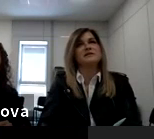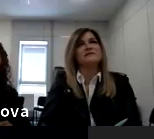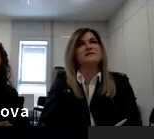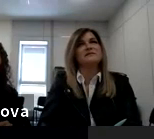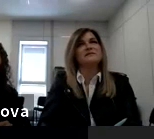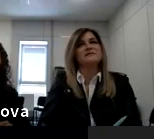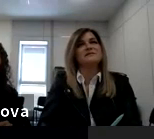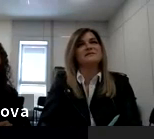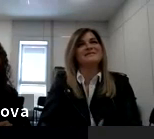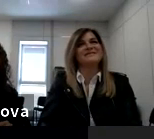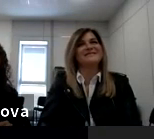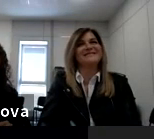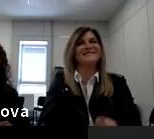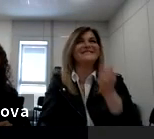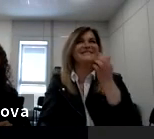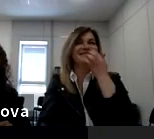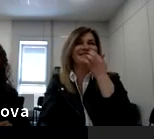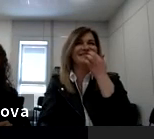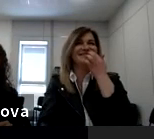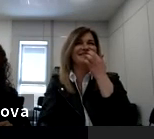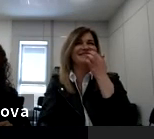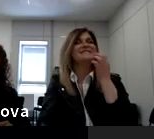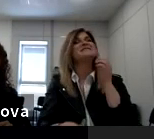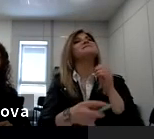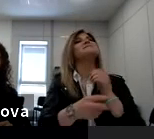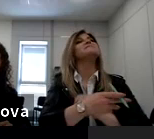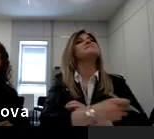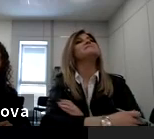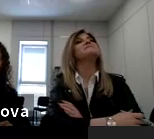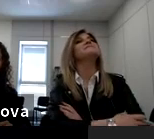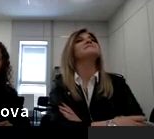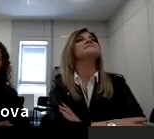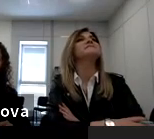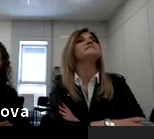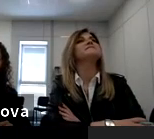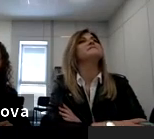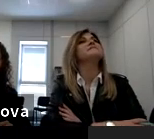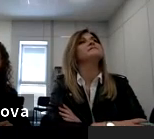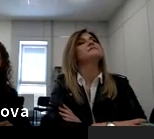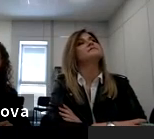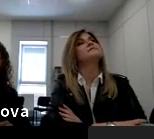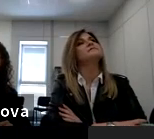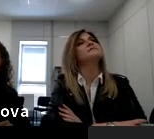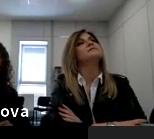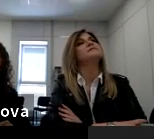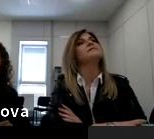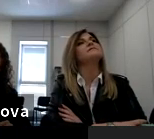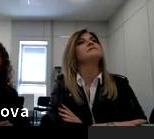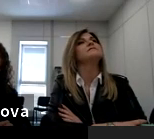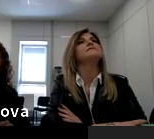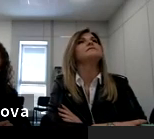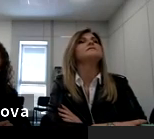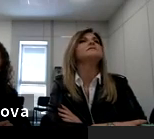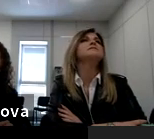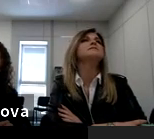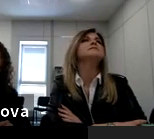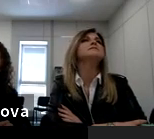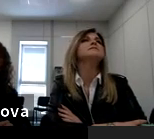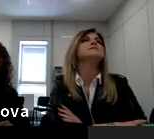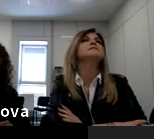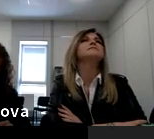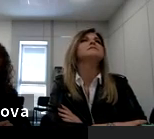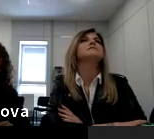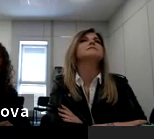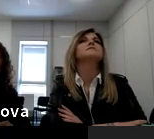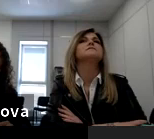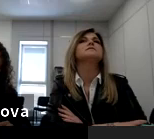tale, yeah. We installed luminaires on such poles, not very high, but the light